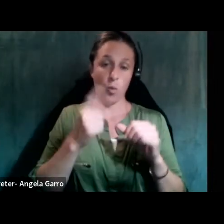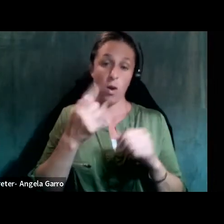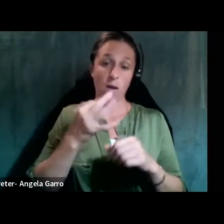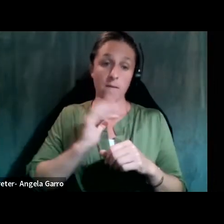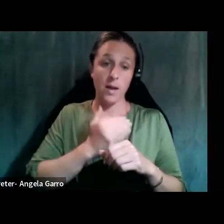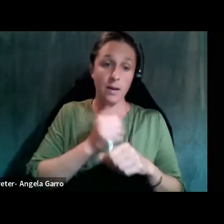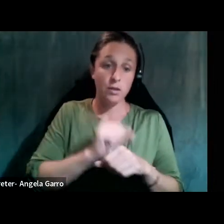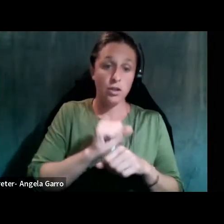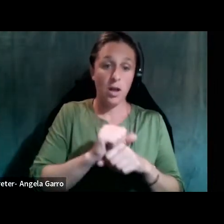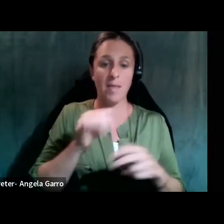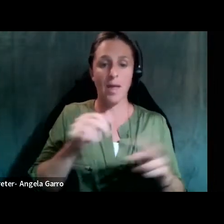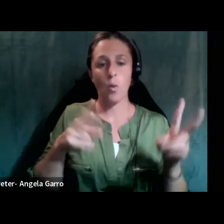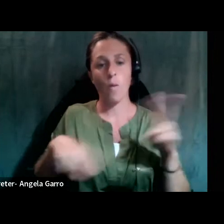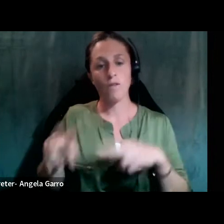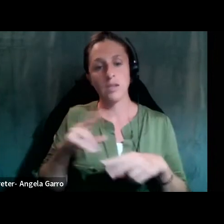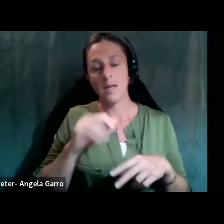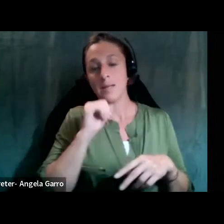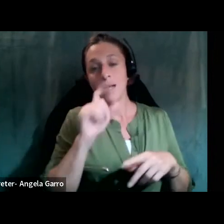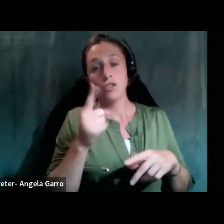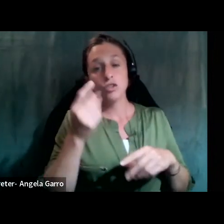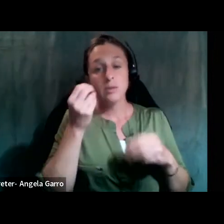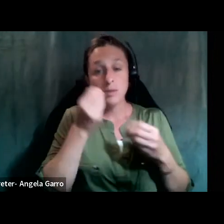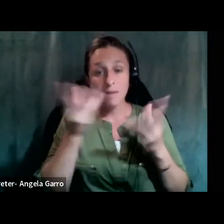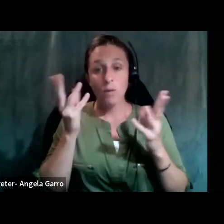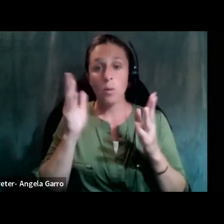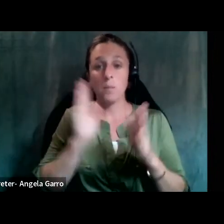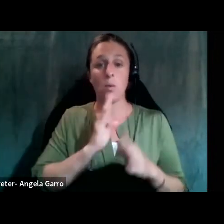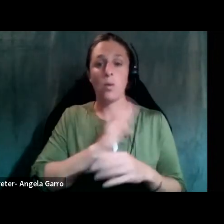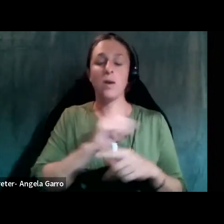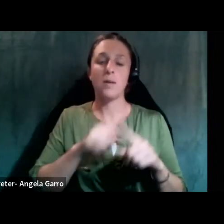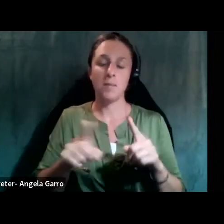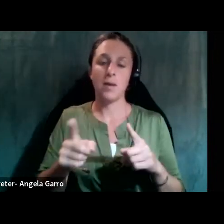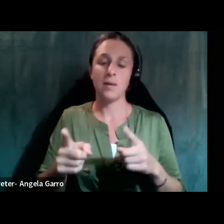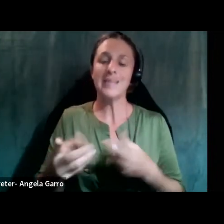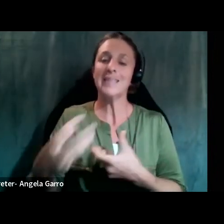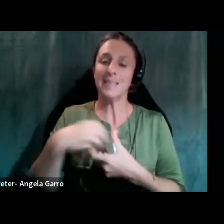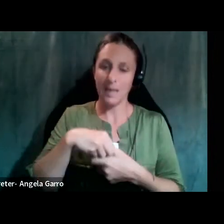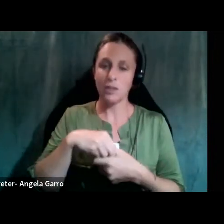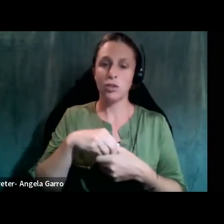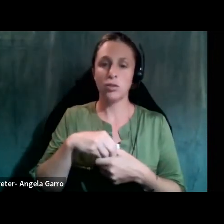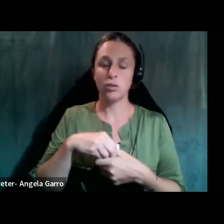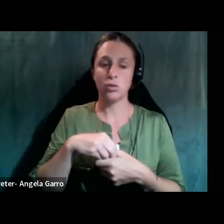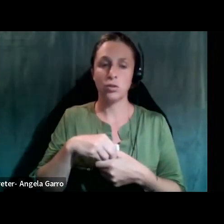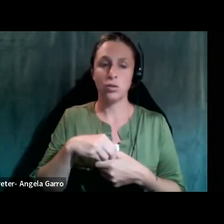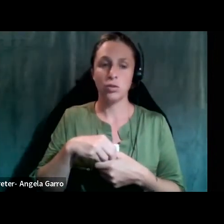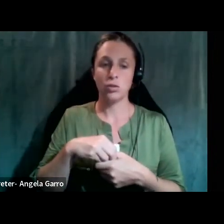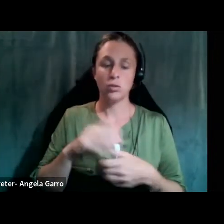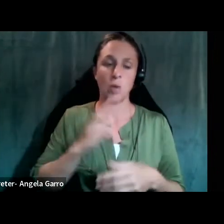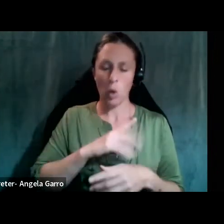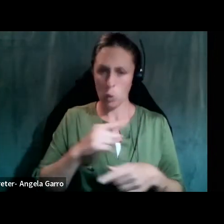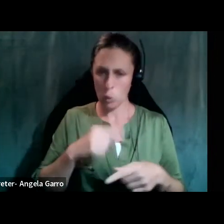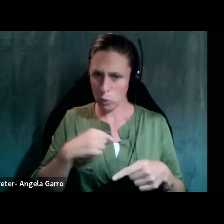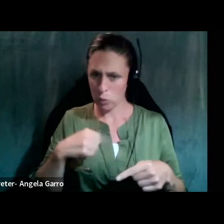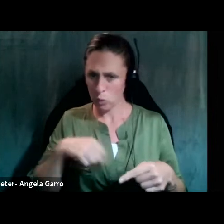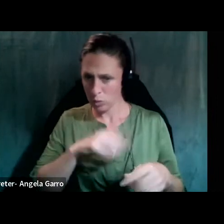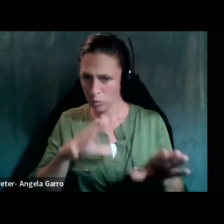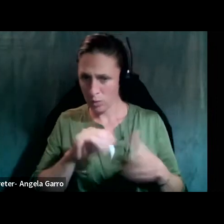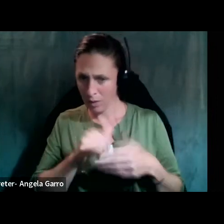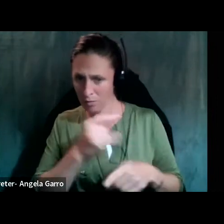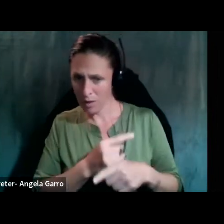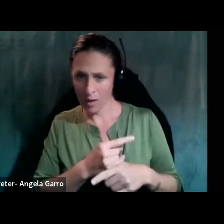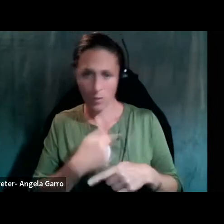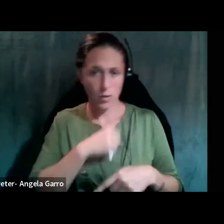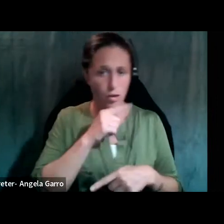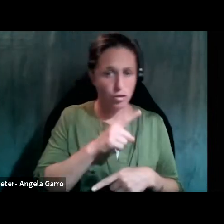is that oversight, not just to be an informed board, but be an engaged board where it's like, are we doing it right? Are we sure about this? Are we not sure about